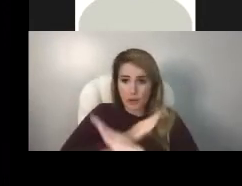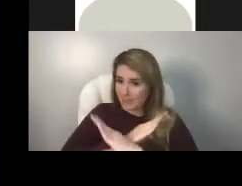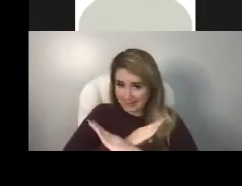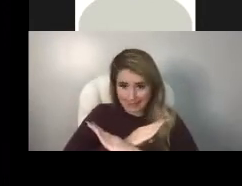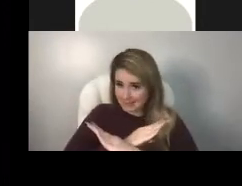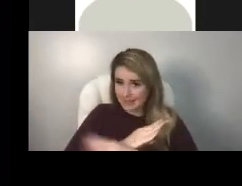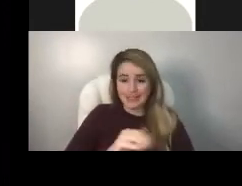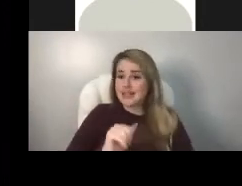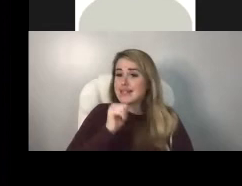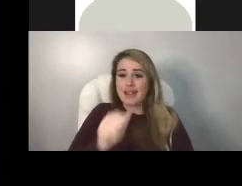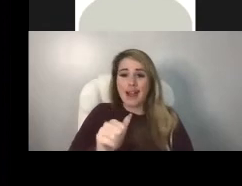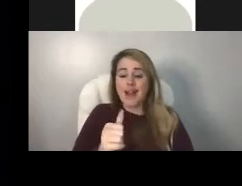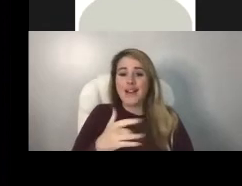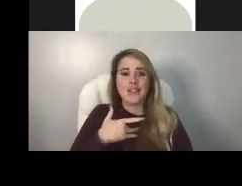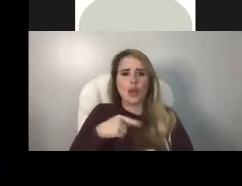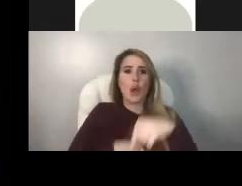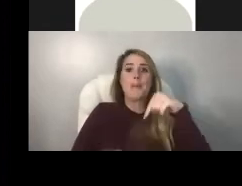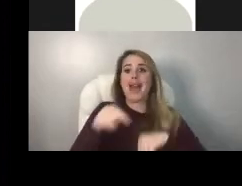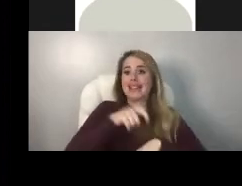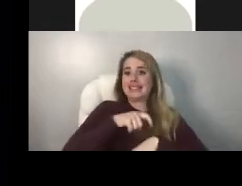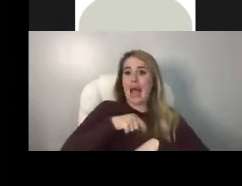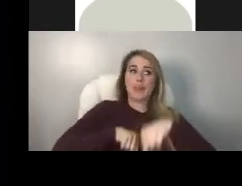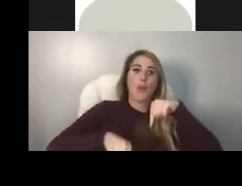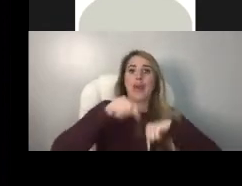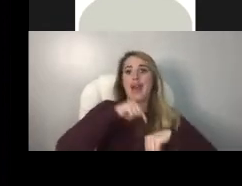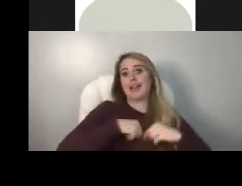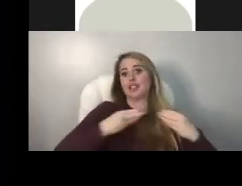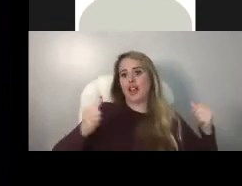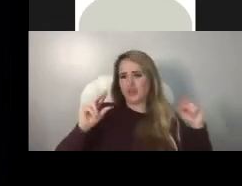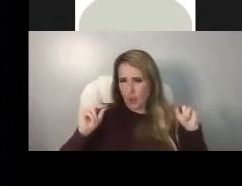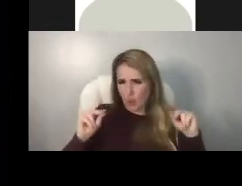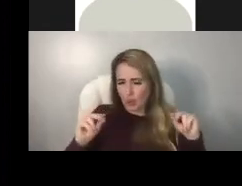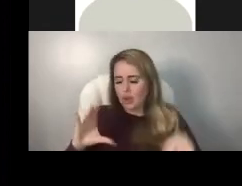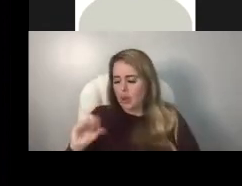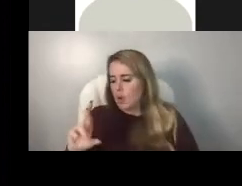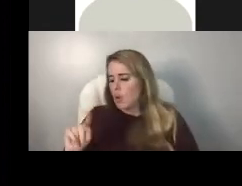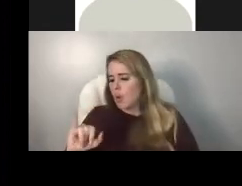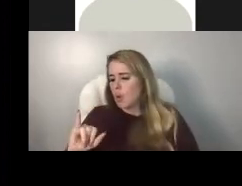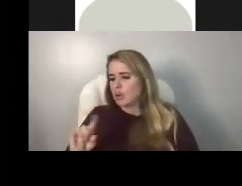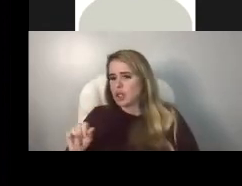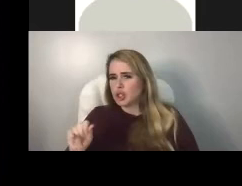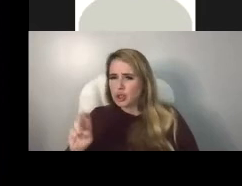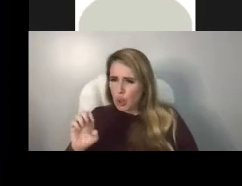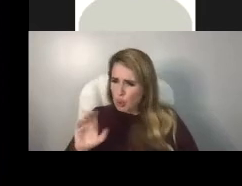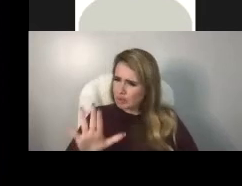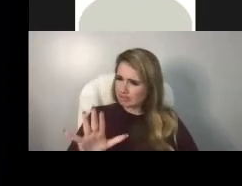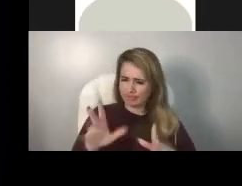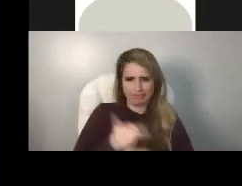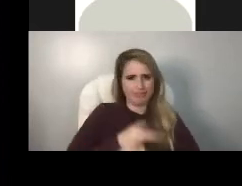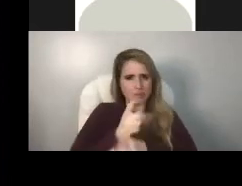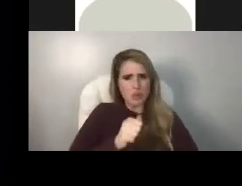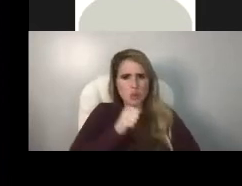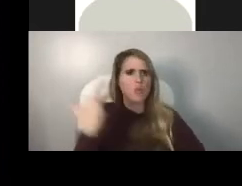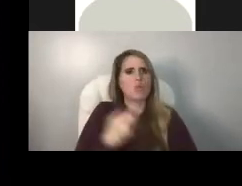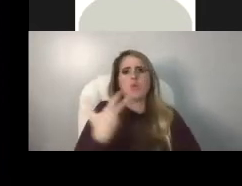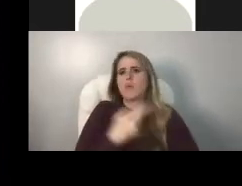don't turn the clock back on arthritis. So you want to use cortisone injections judiciously.